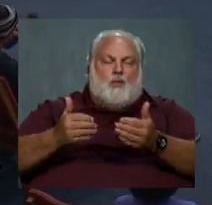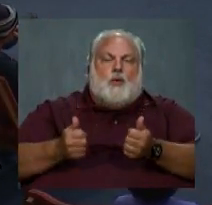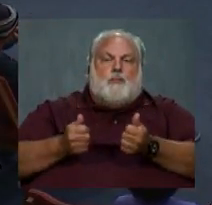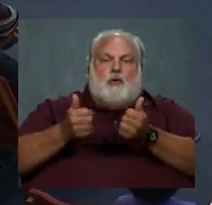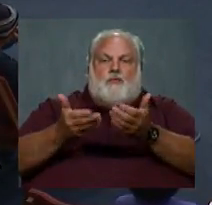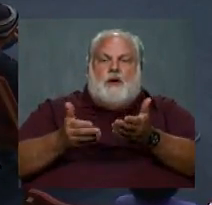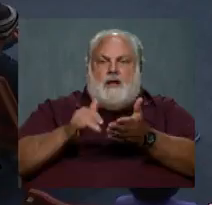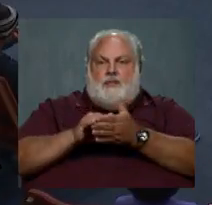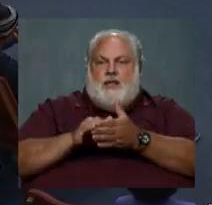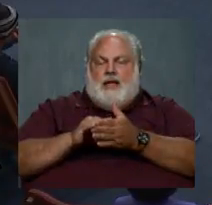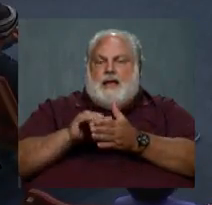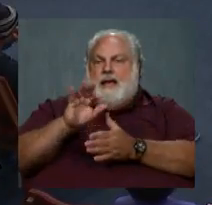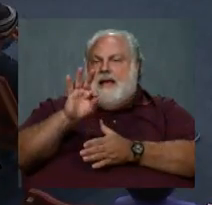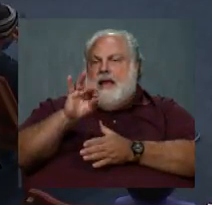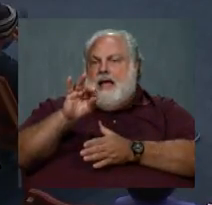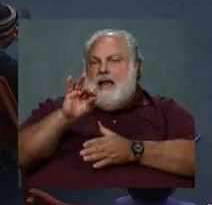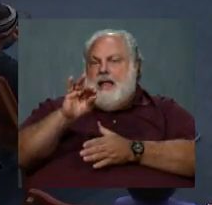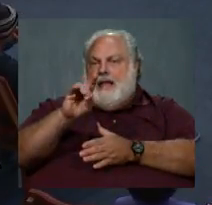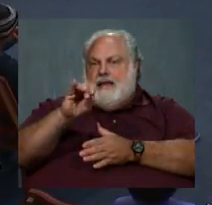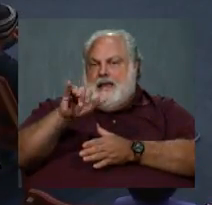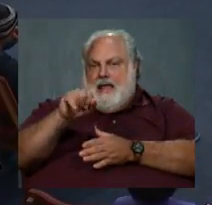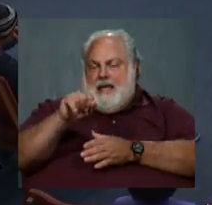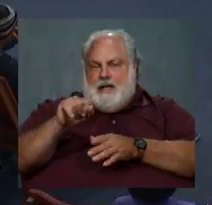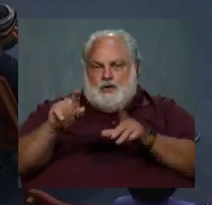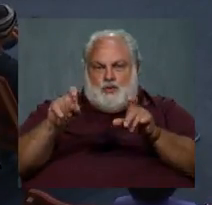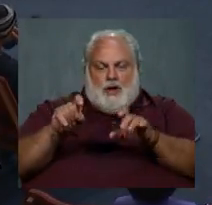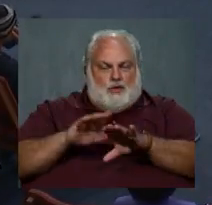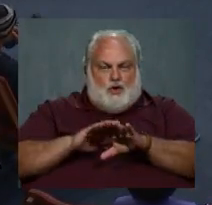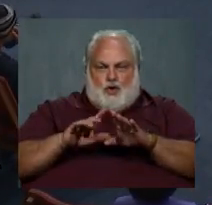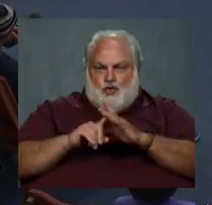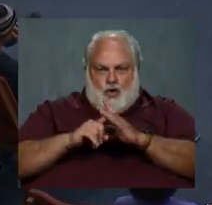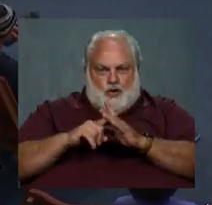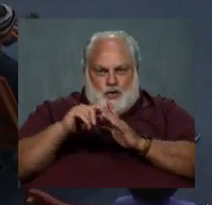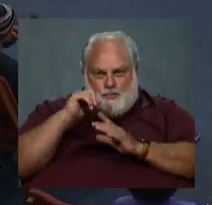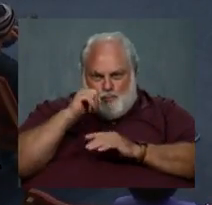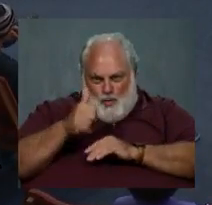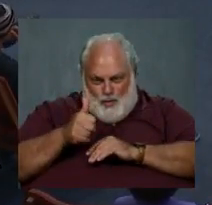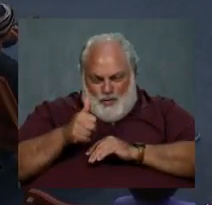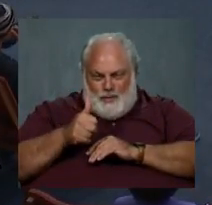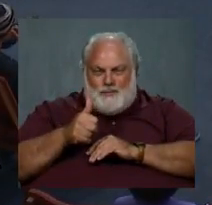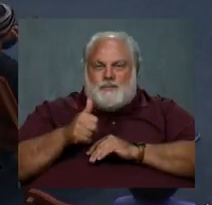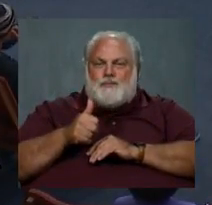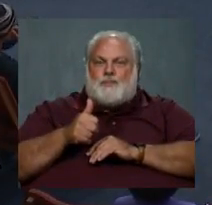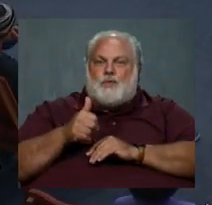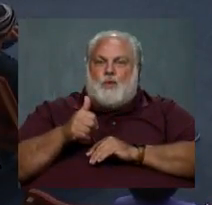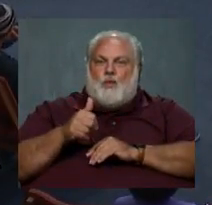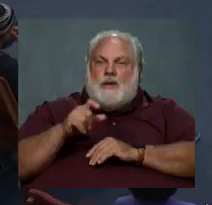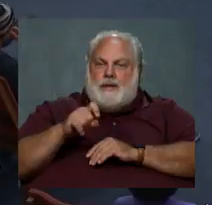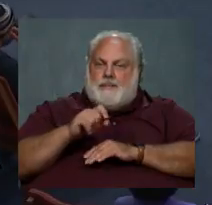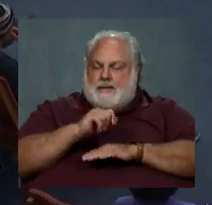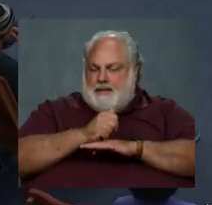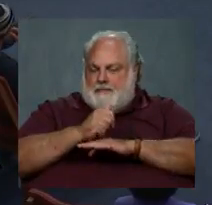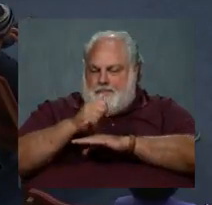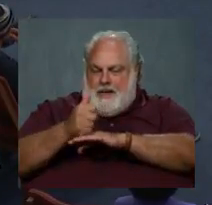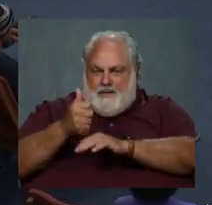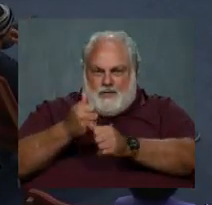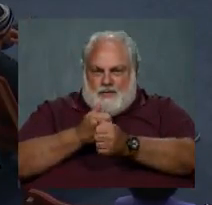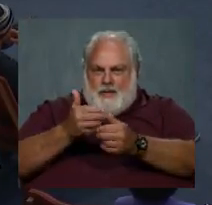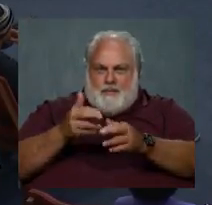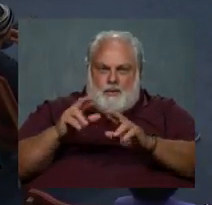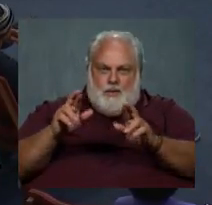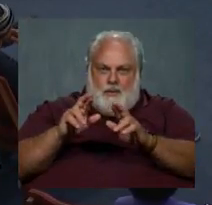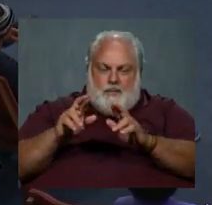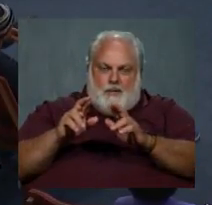this night at trial, which please don't start it tomorrow, because we need to get some more things in place before the actual